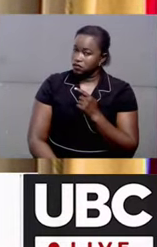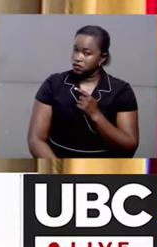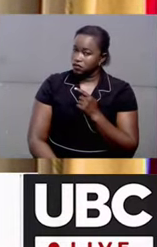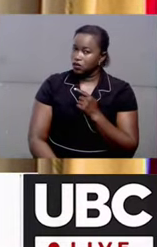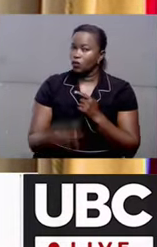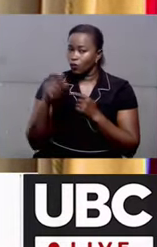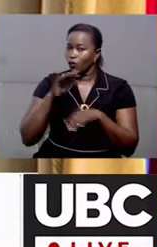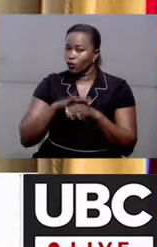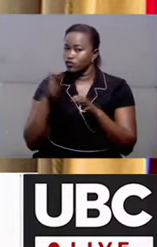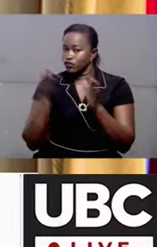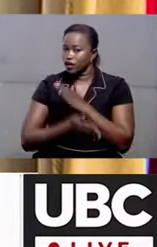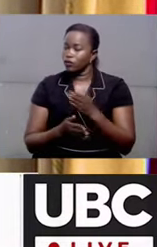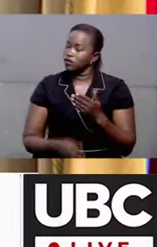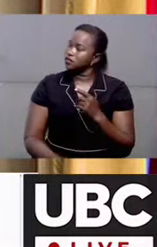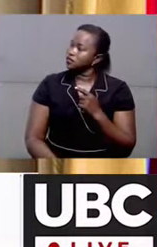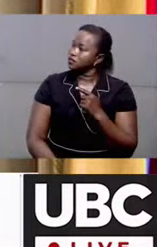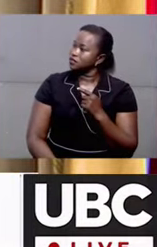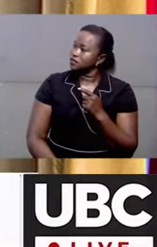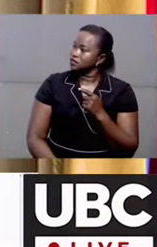record.